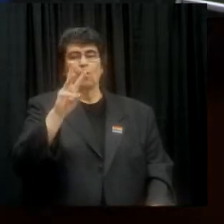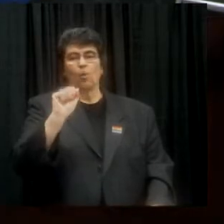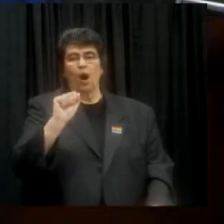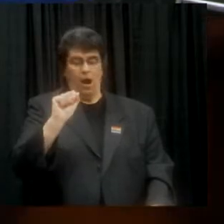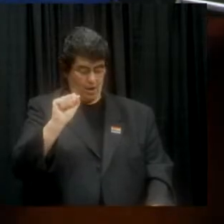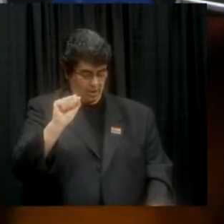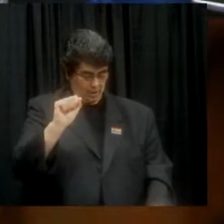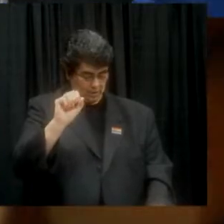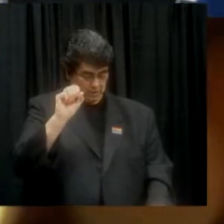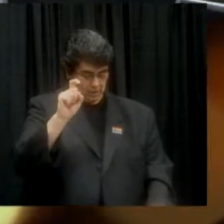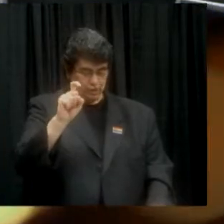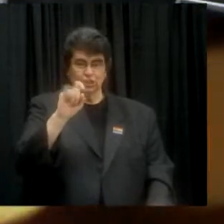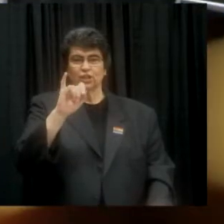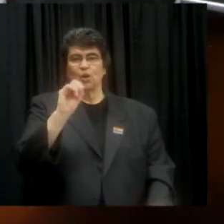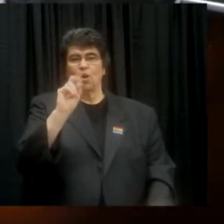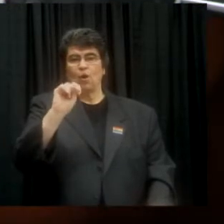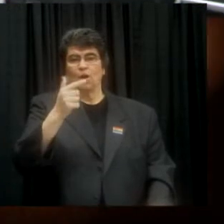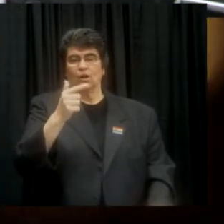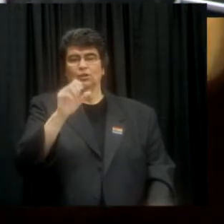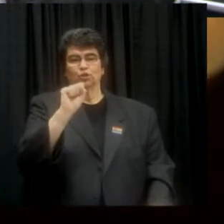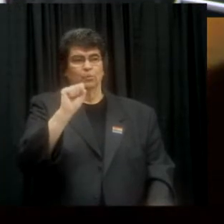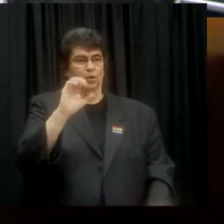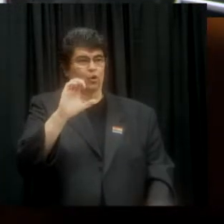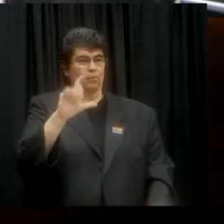Hua Xiong, summa cum laude.